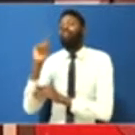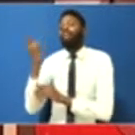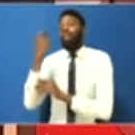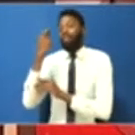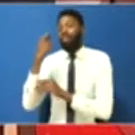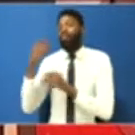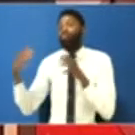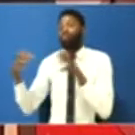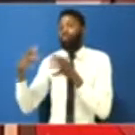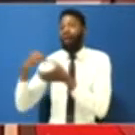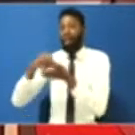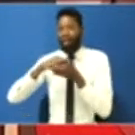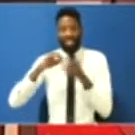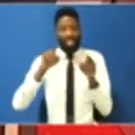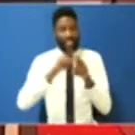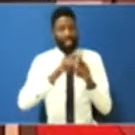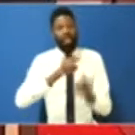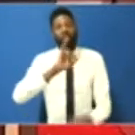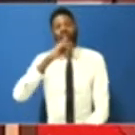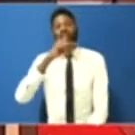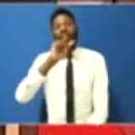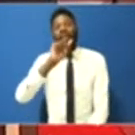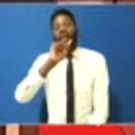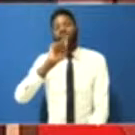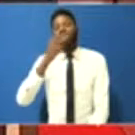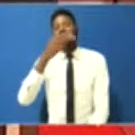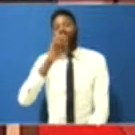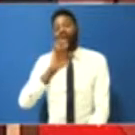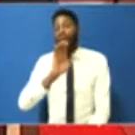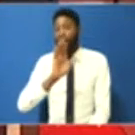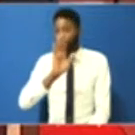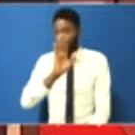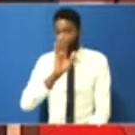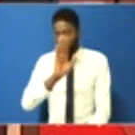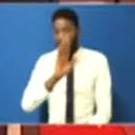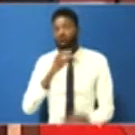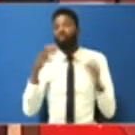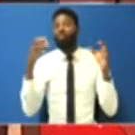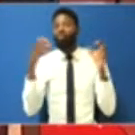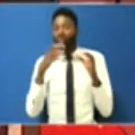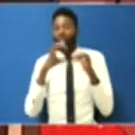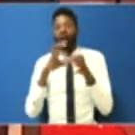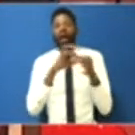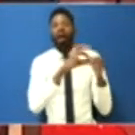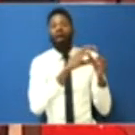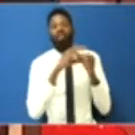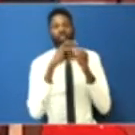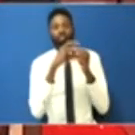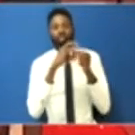igade of the jubilee party member party of the azerolo moja 1